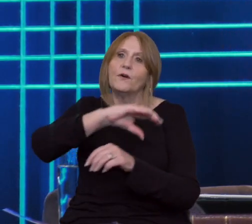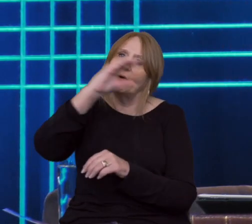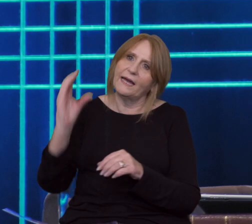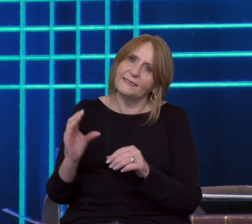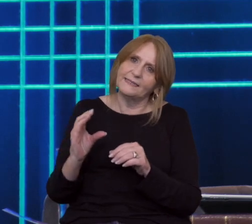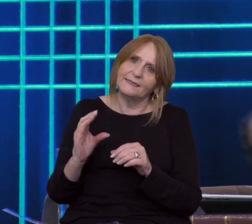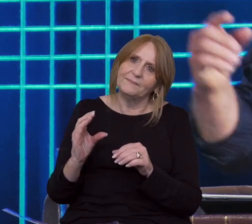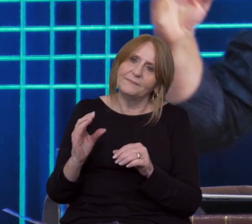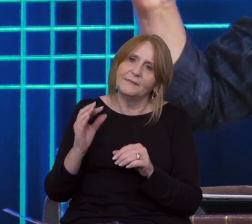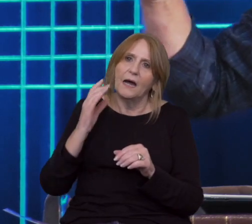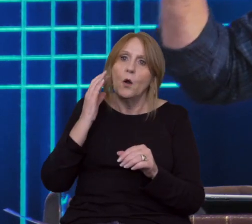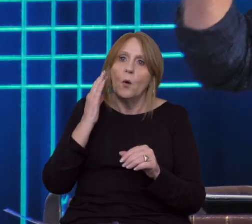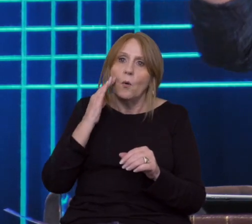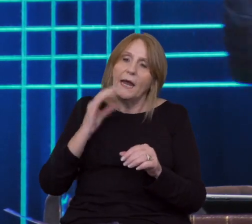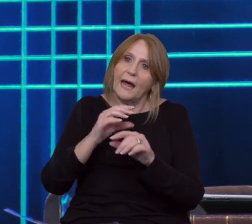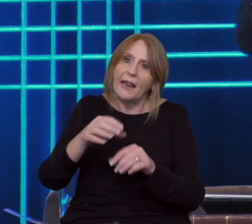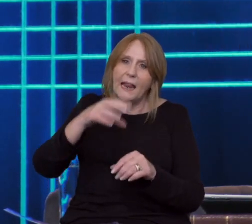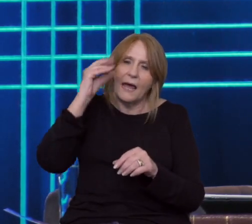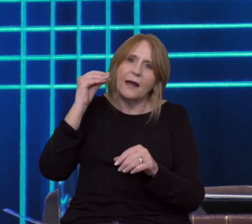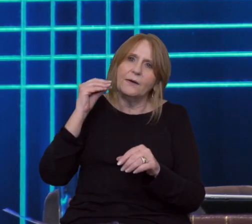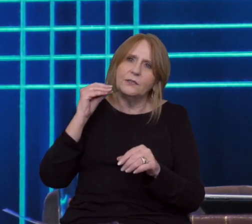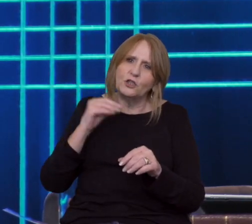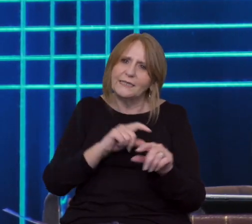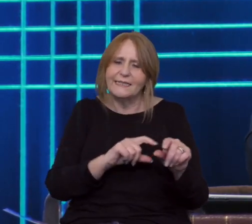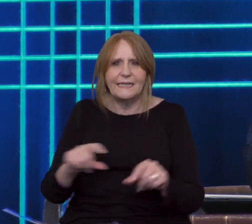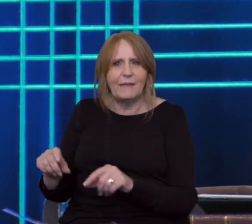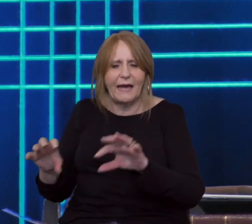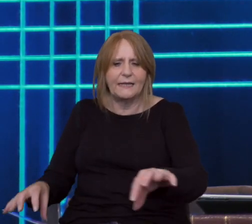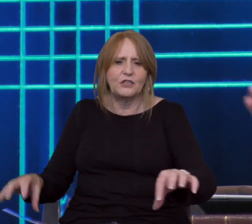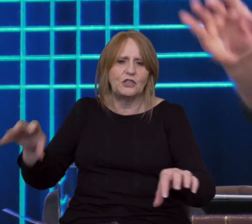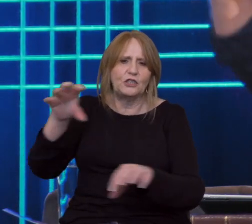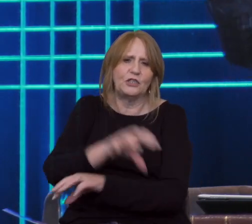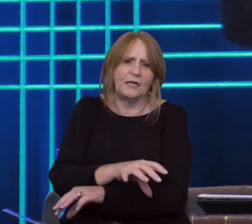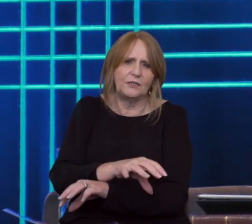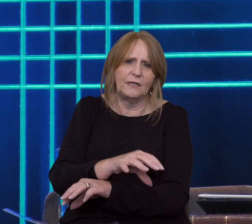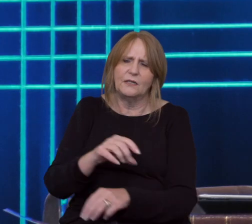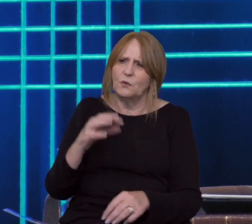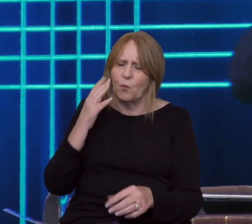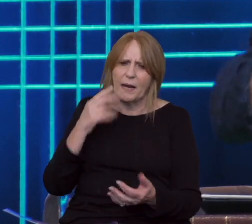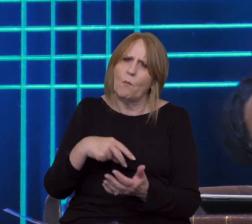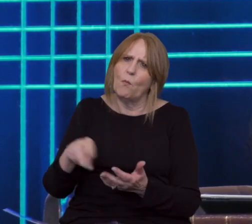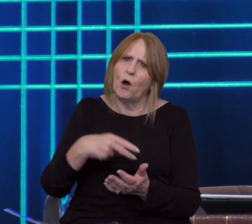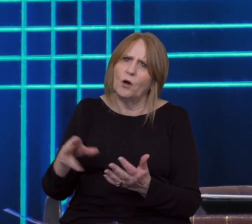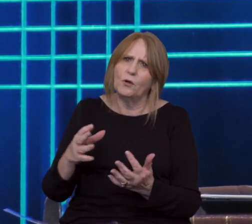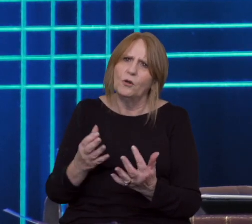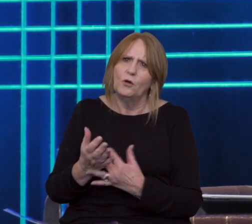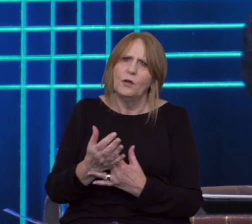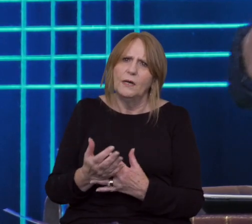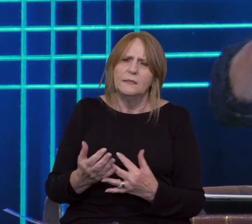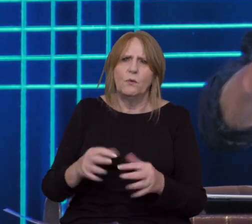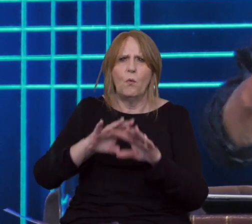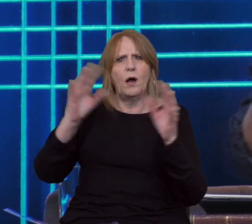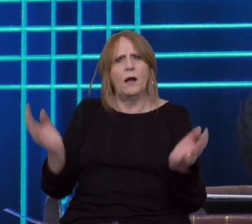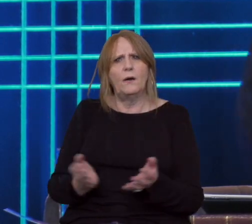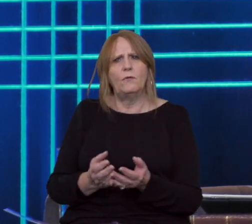exchange going, even though I walk through a very heated and hot world with all its challenges pressing in on me, then I find that